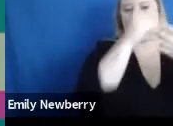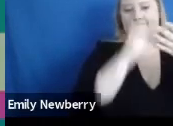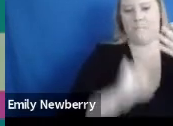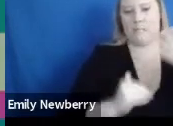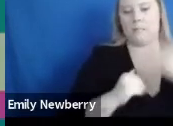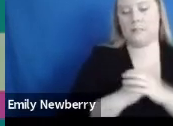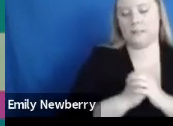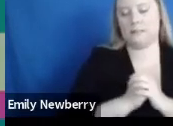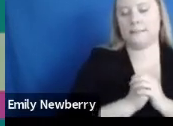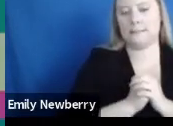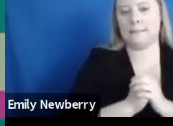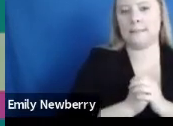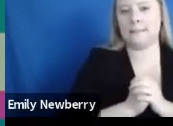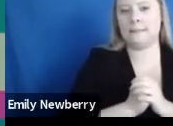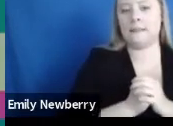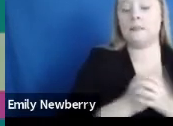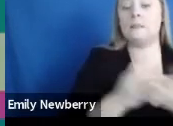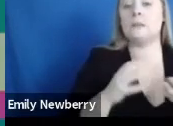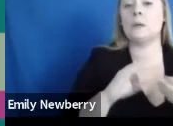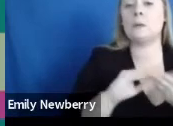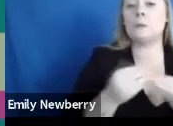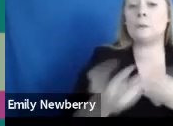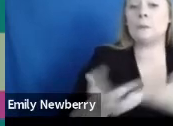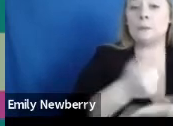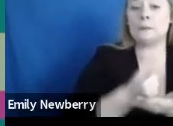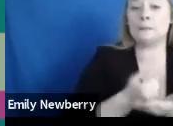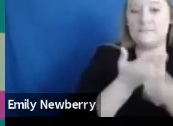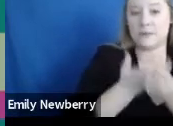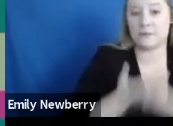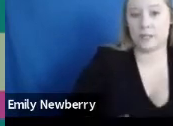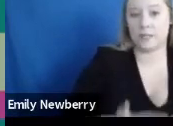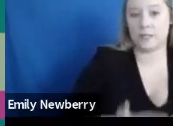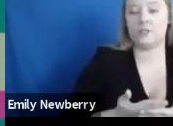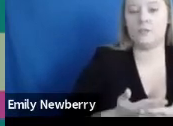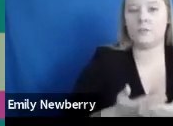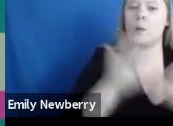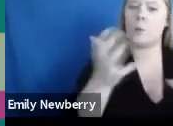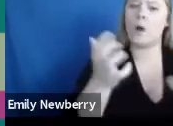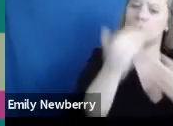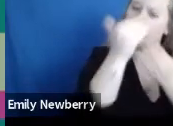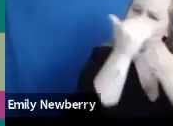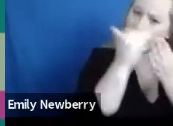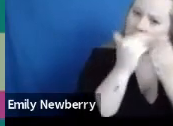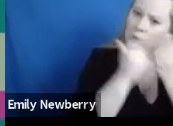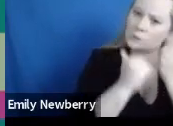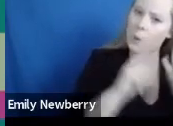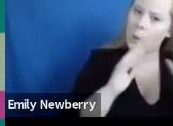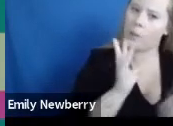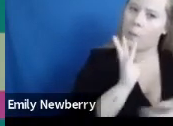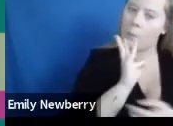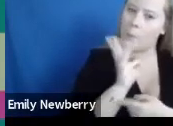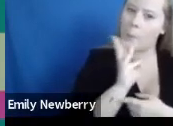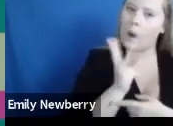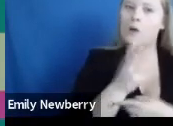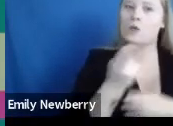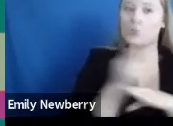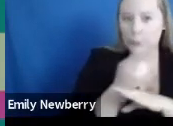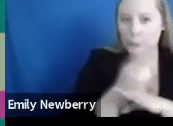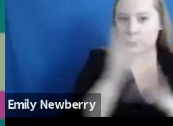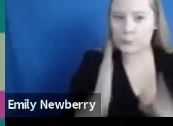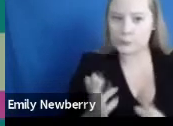So for the data collection and verification, the idea is to inventory the water, the users, the